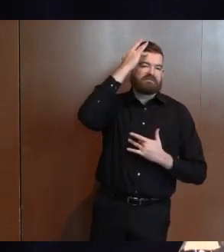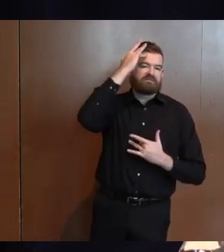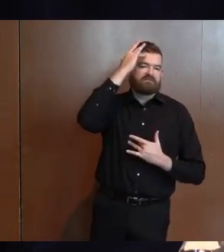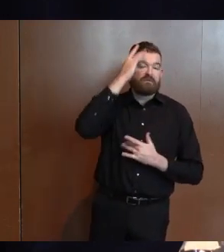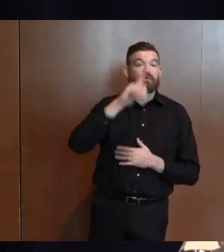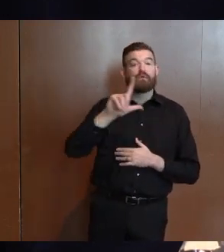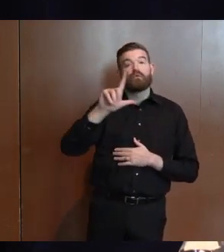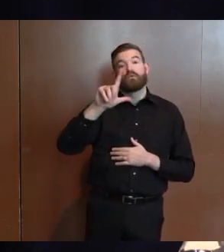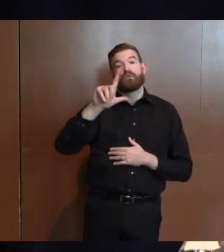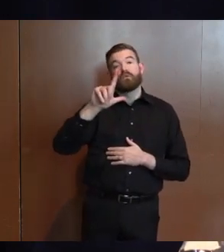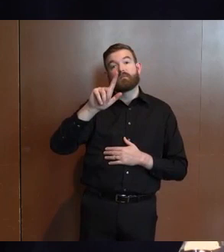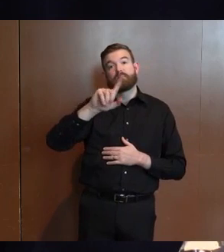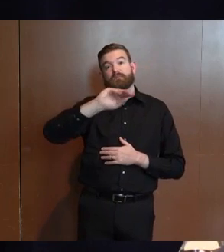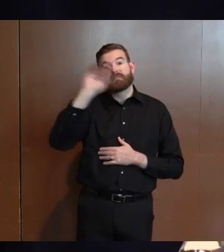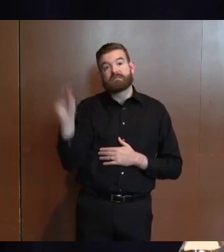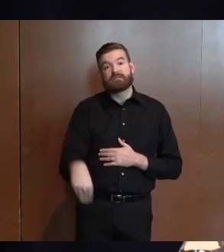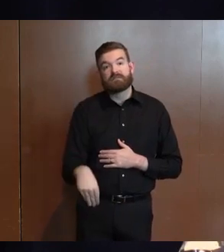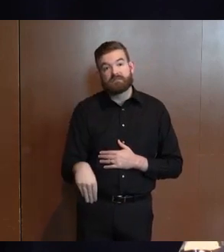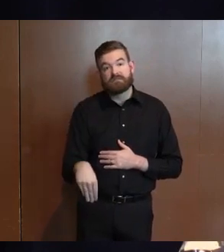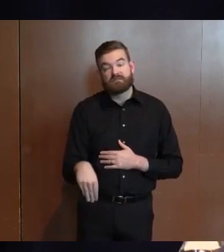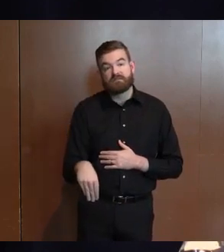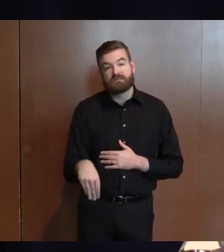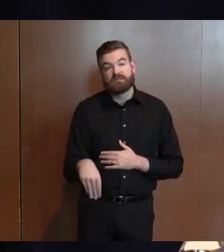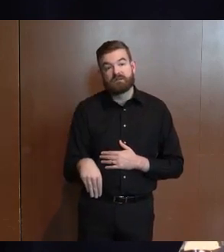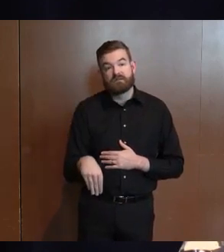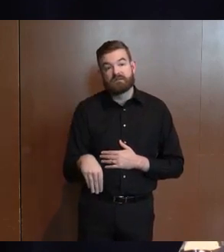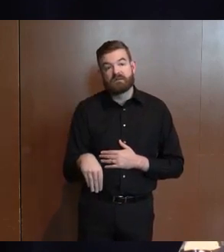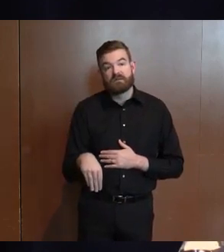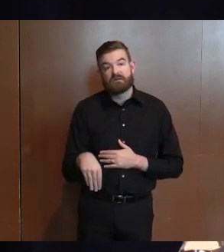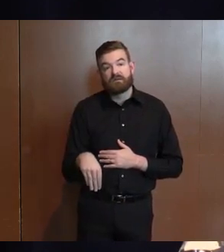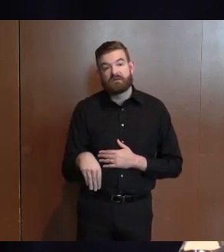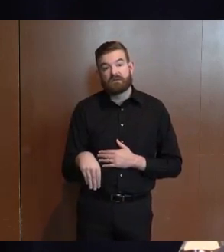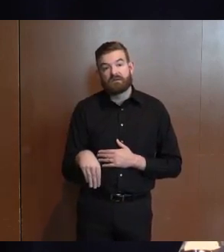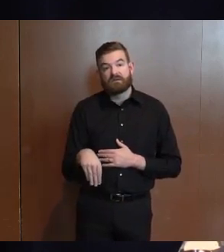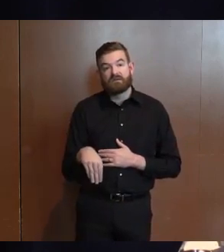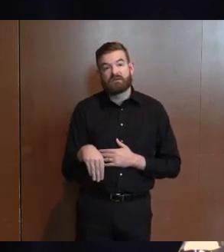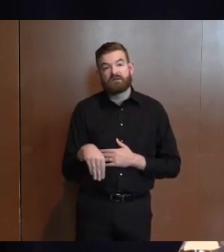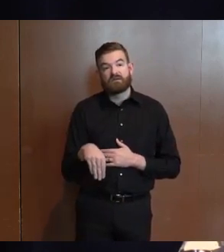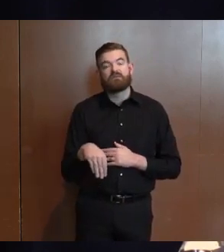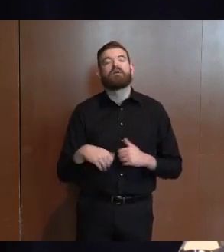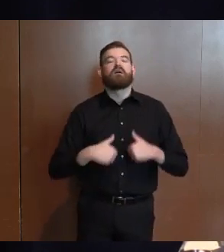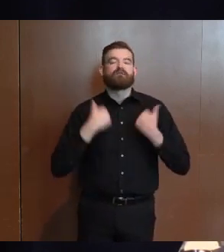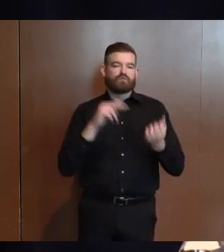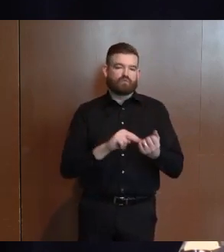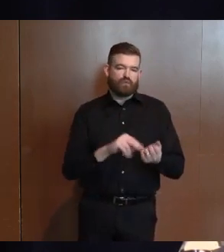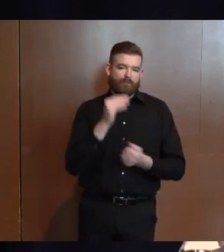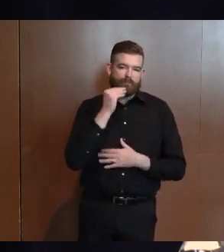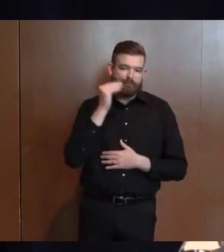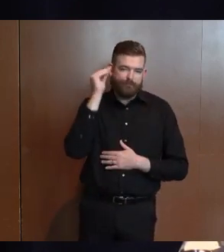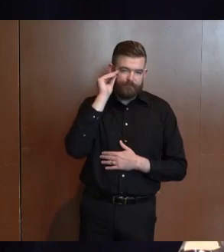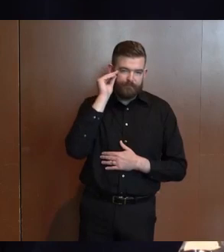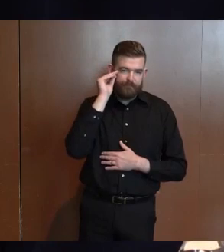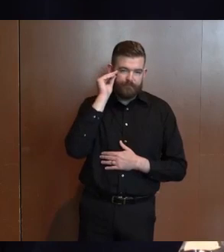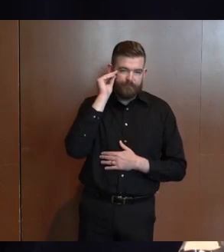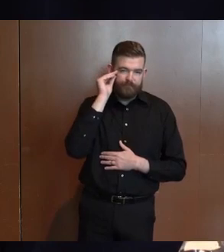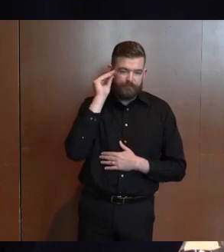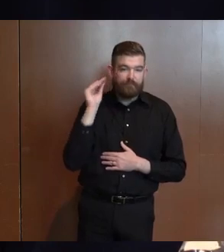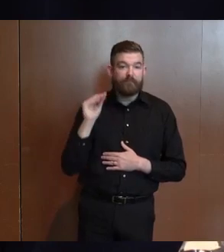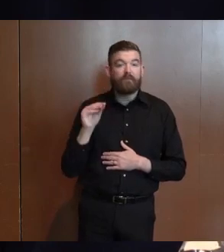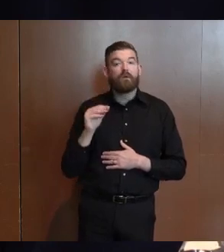21% are associated with long-term care facilities. 2 of the deaths that we're reporting today